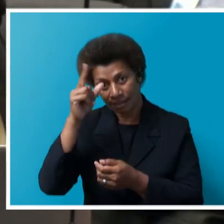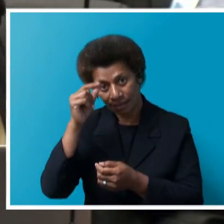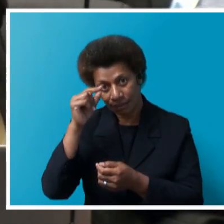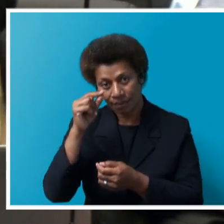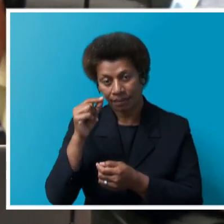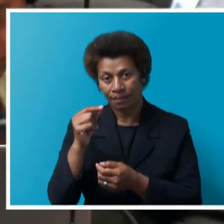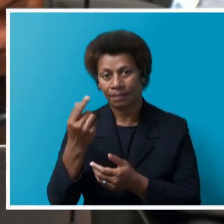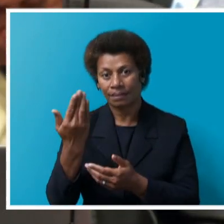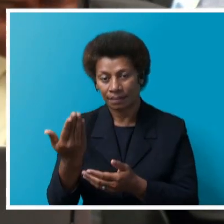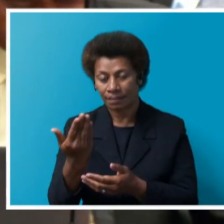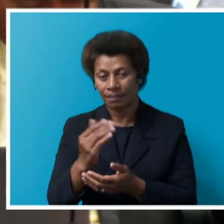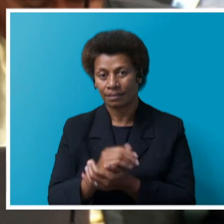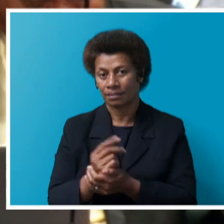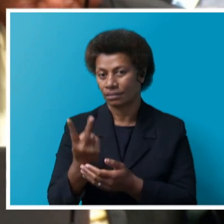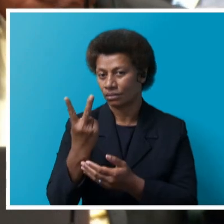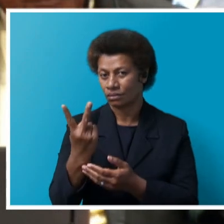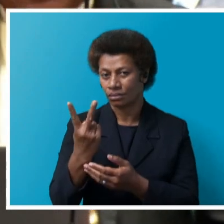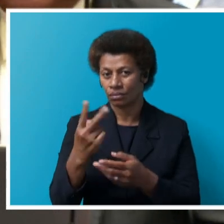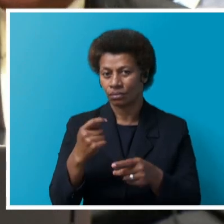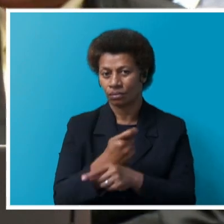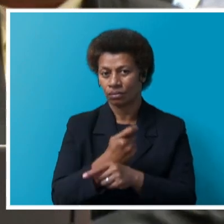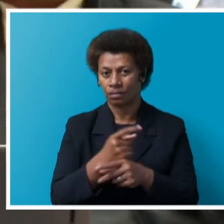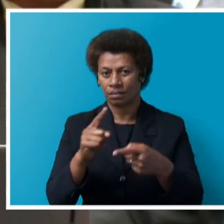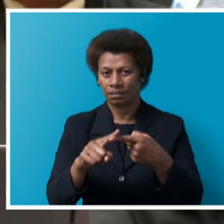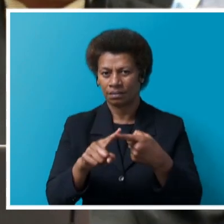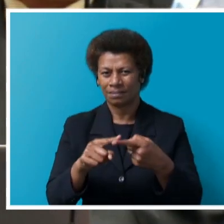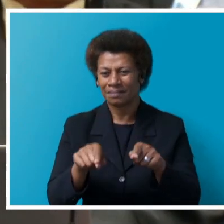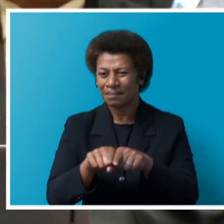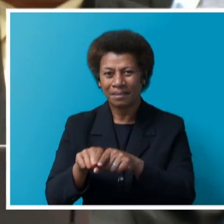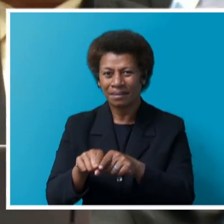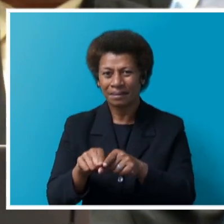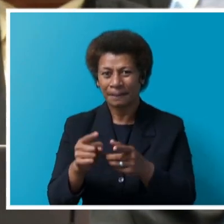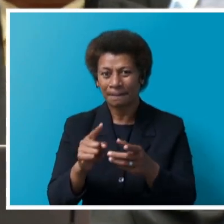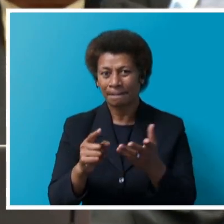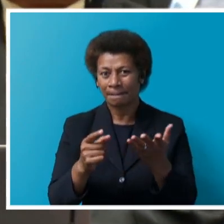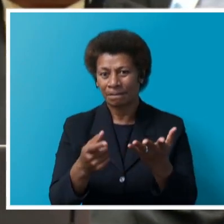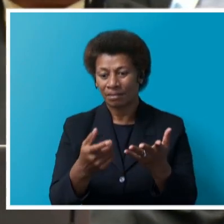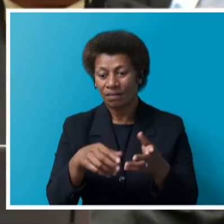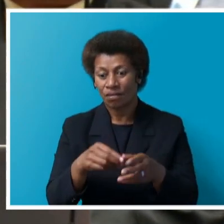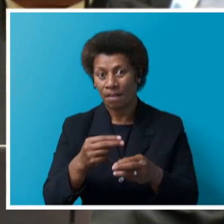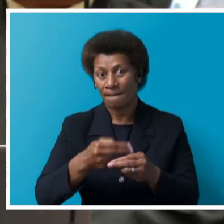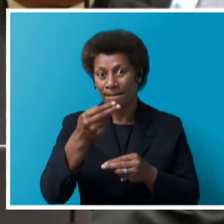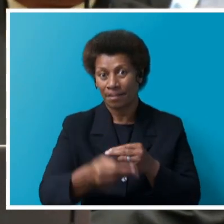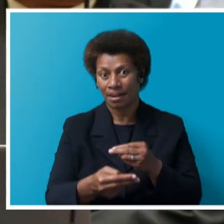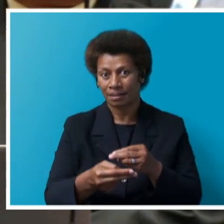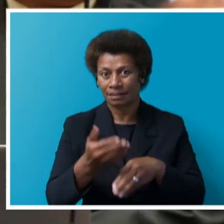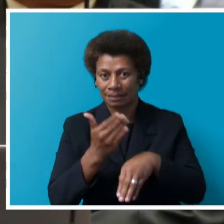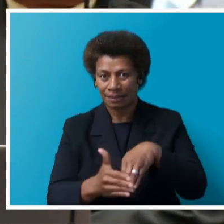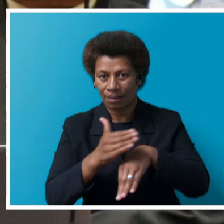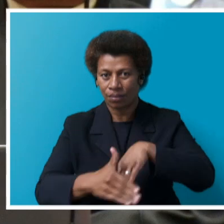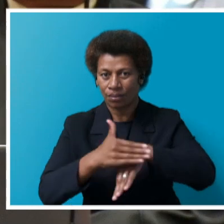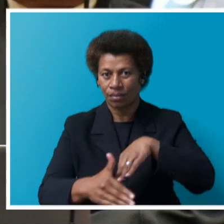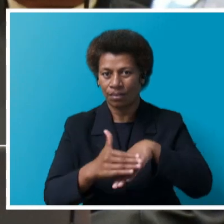metaphors, highlighting two essential tools: the indoko, used to cultivate land before planting dalo, and the karikari,